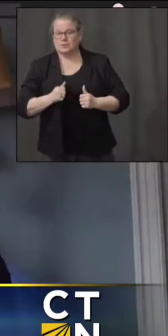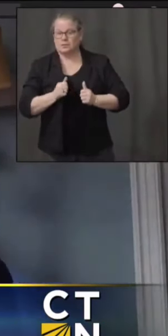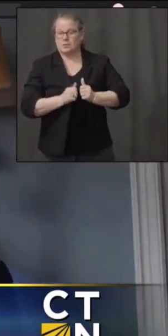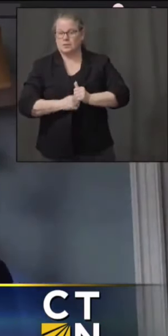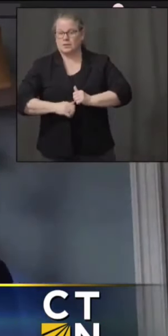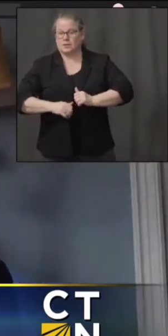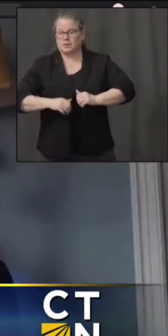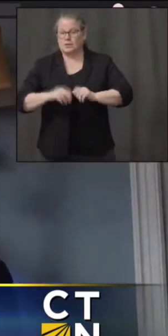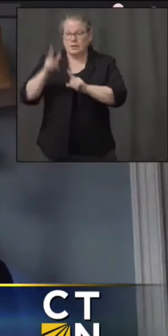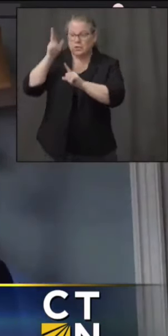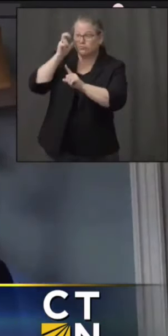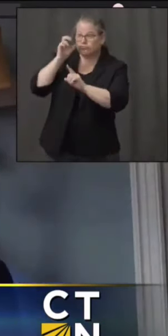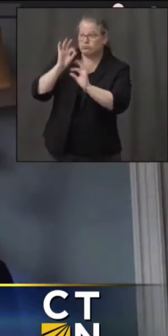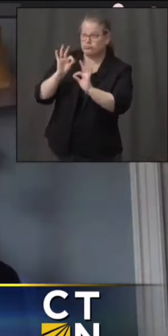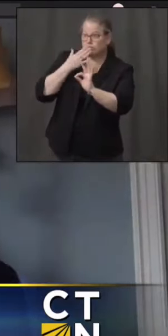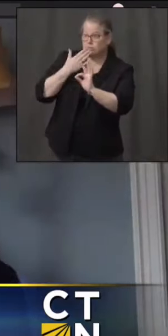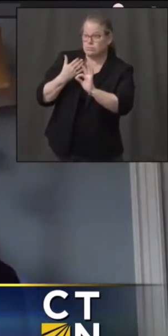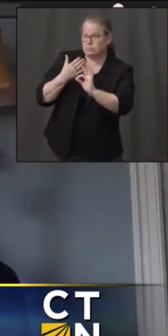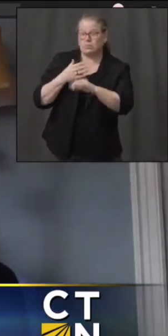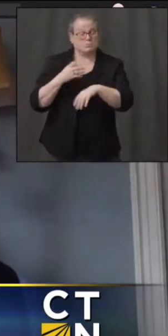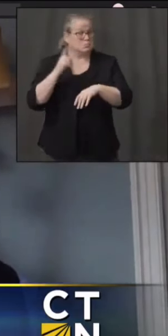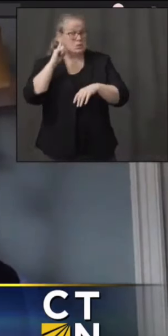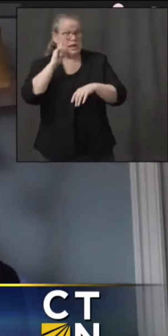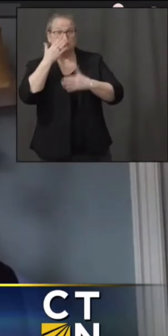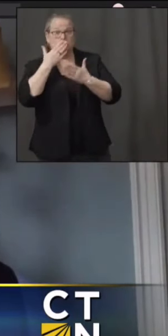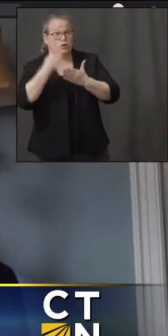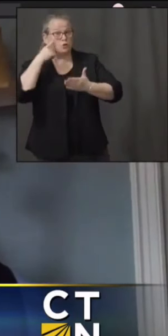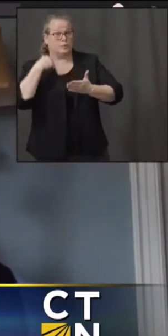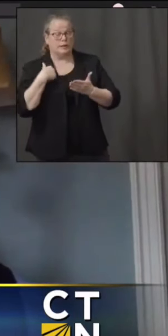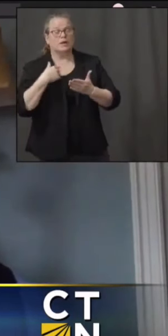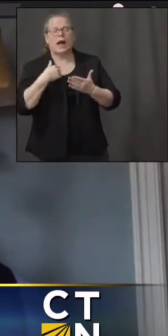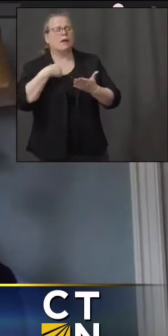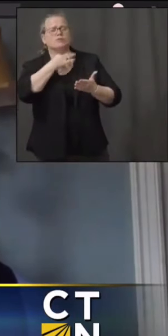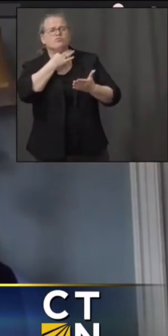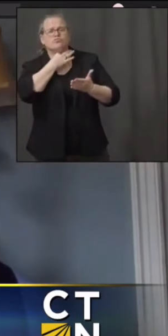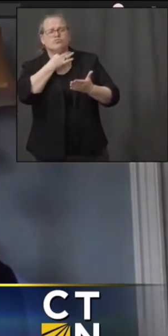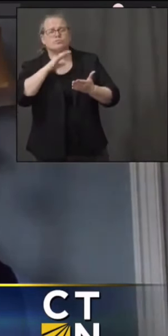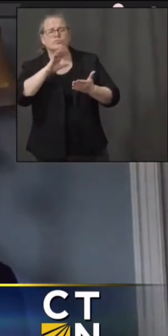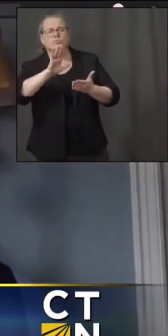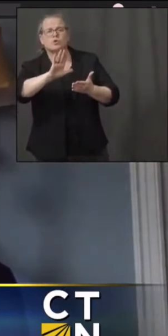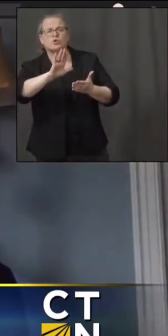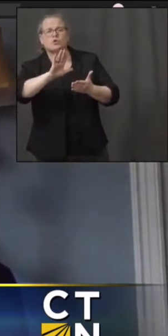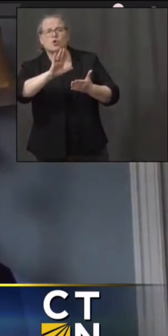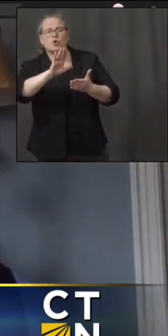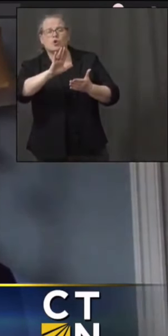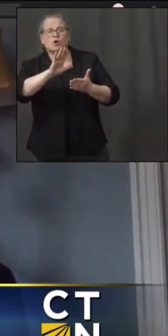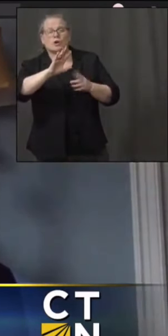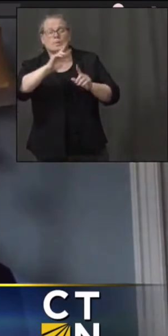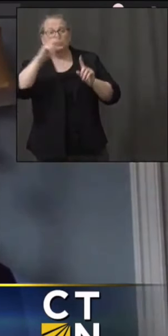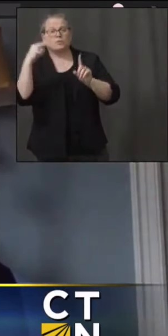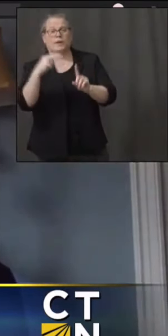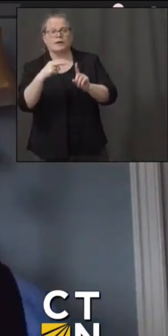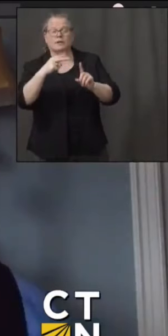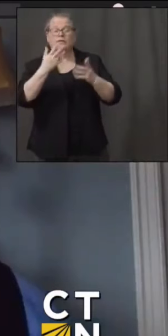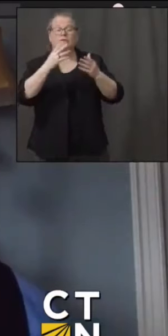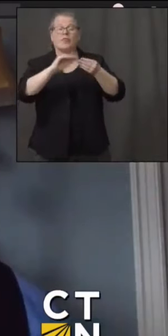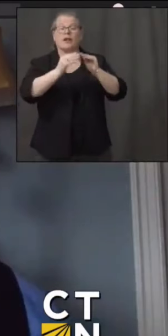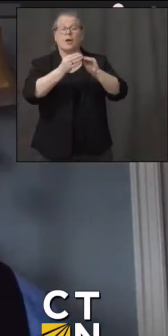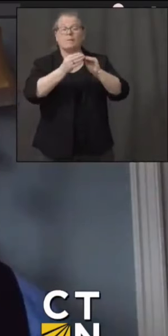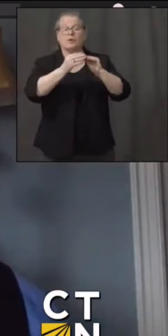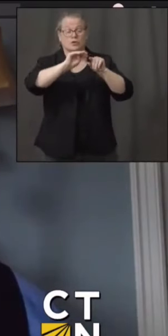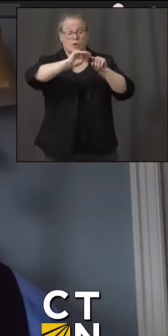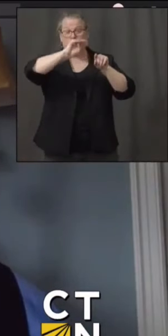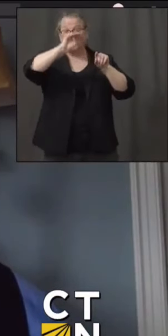Sounds good to me. No, I just wanted to hear your perspective on the trend lines that we've seen, the decrease